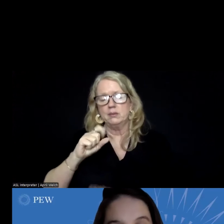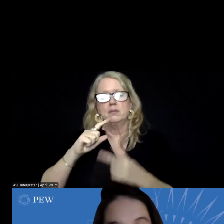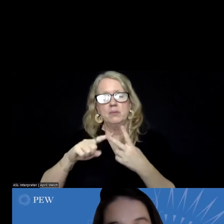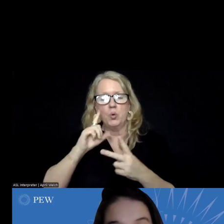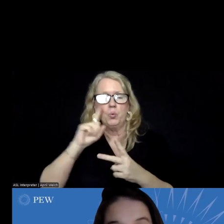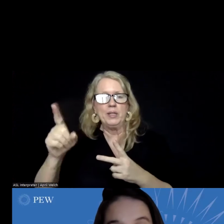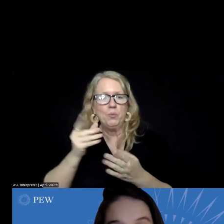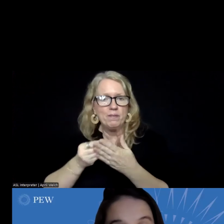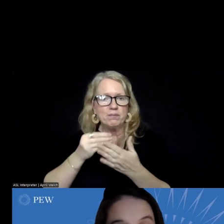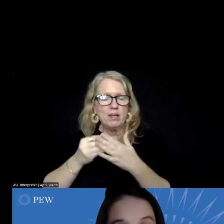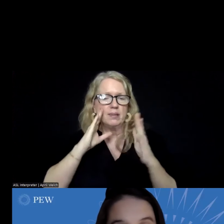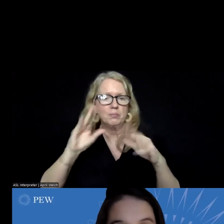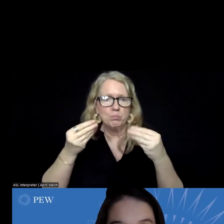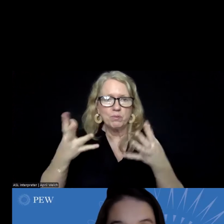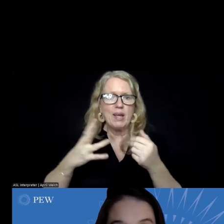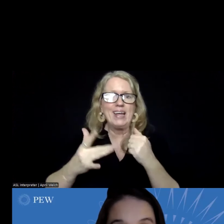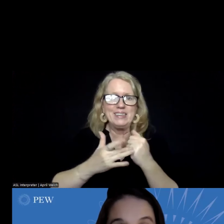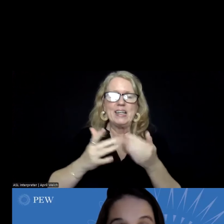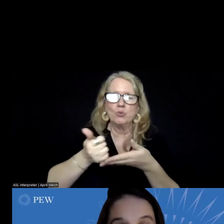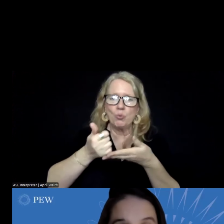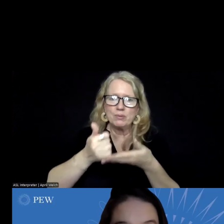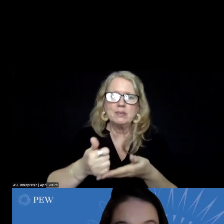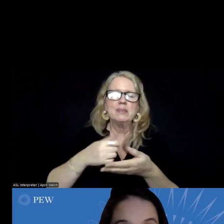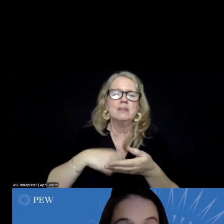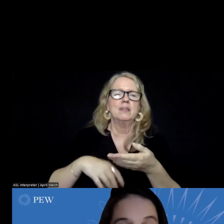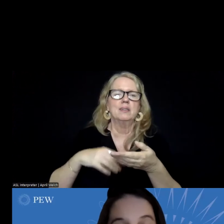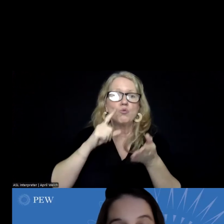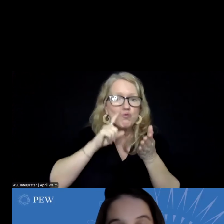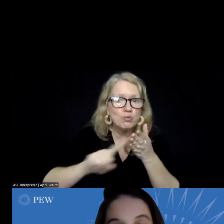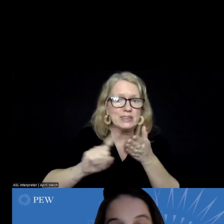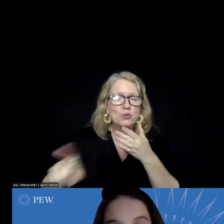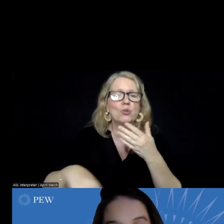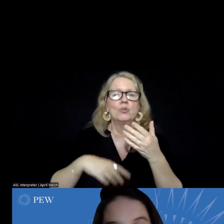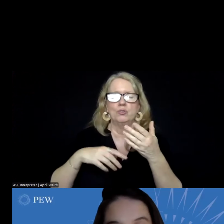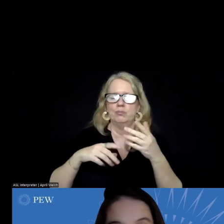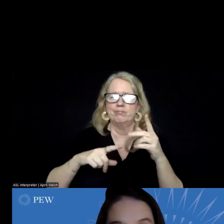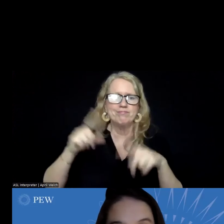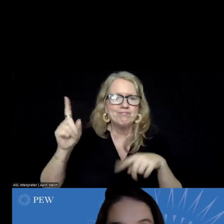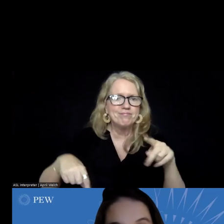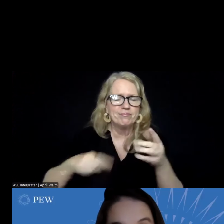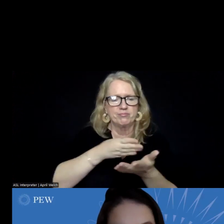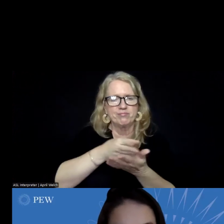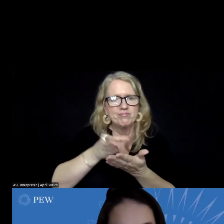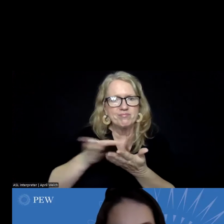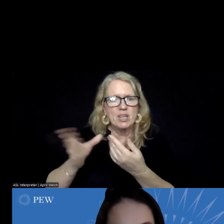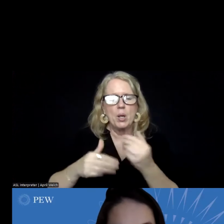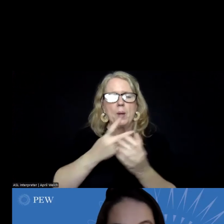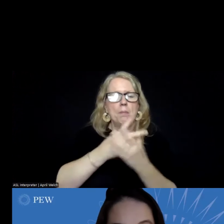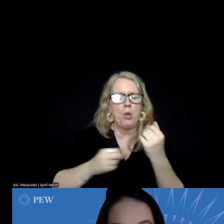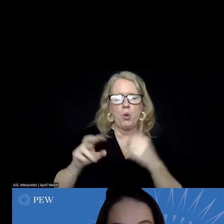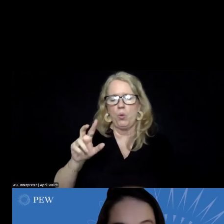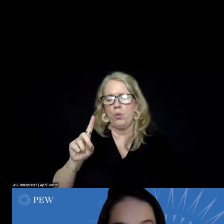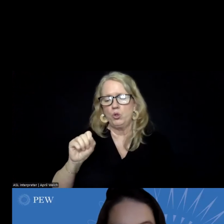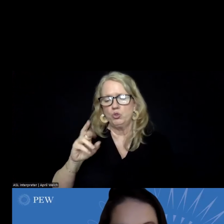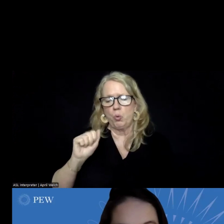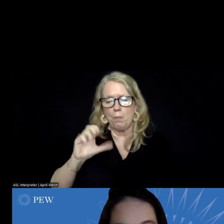fund and provide technical assistance, research, in a number of areas, both domestic policy